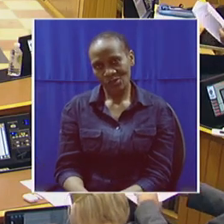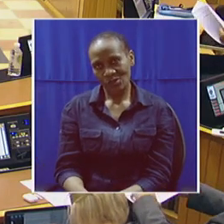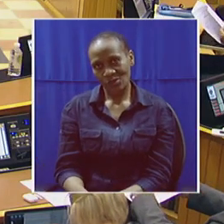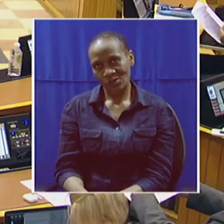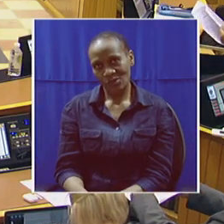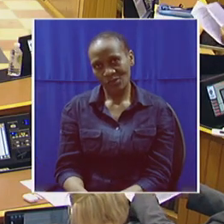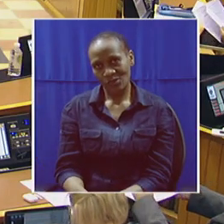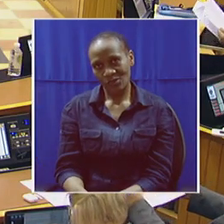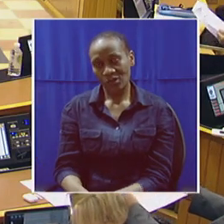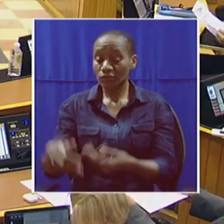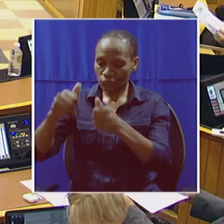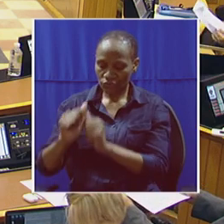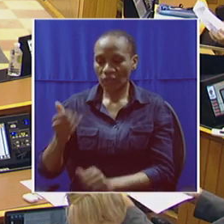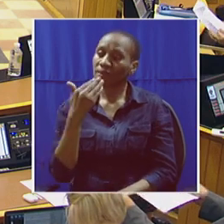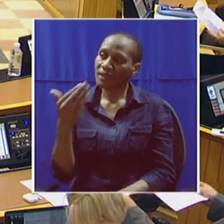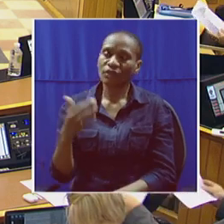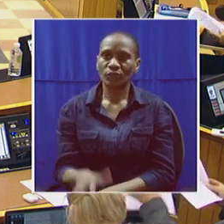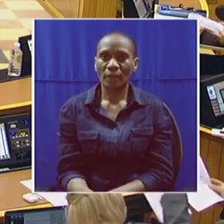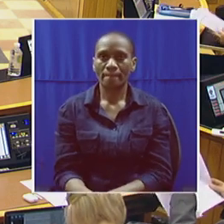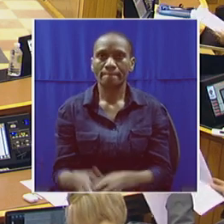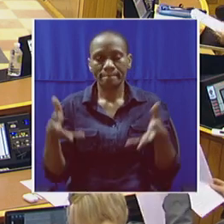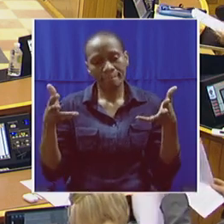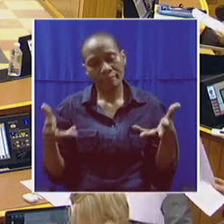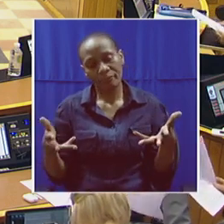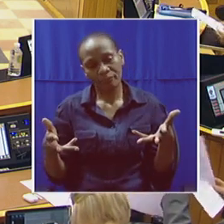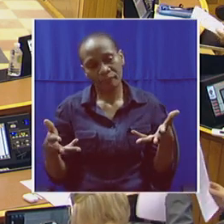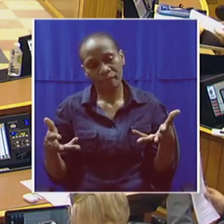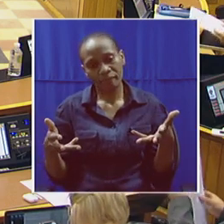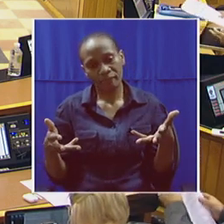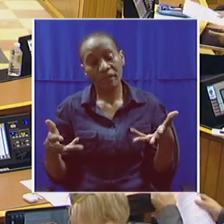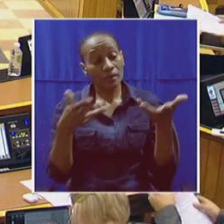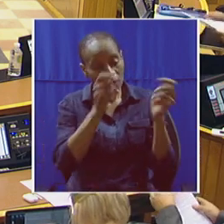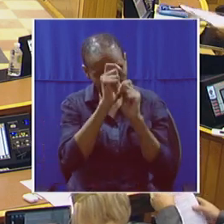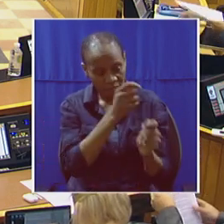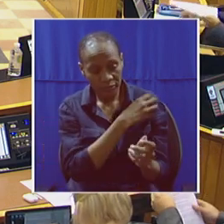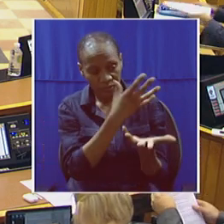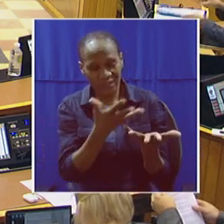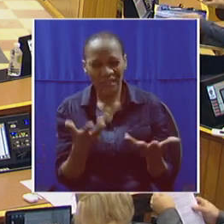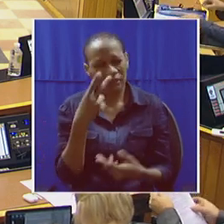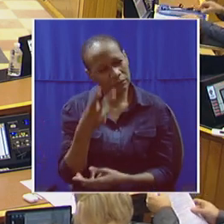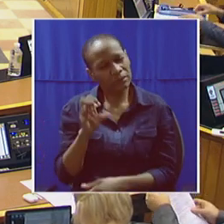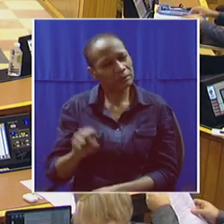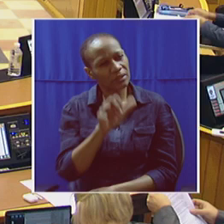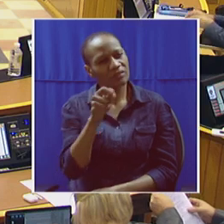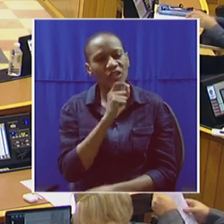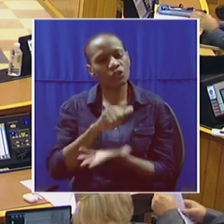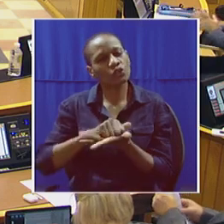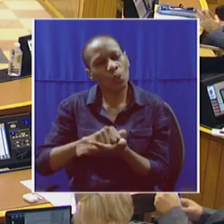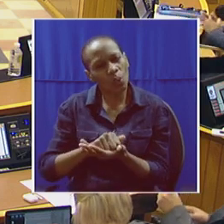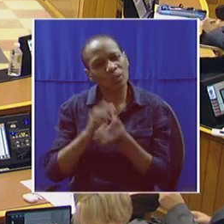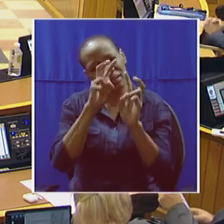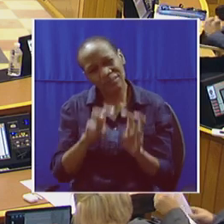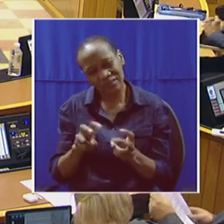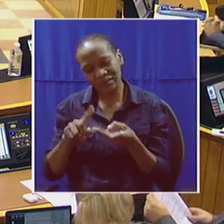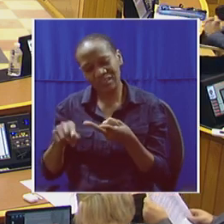Mumu house chair thank you very much I mean honorable Minister given the fact that South Africa's use of cold burning fossil